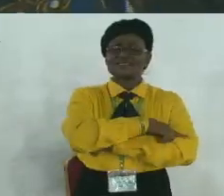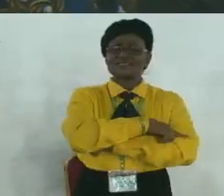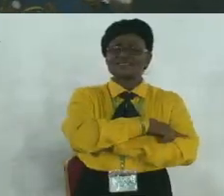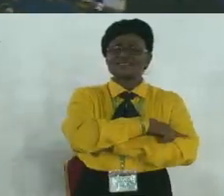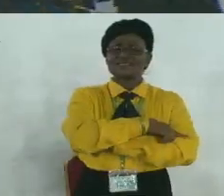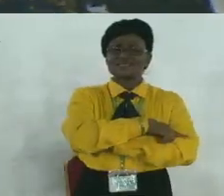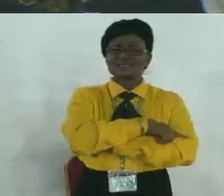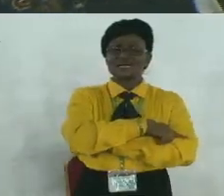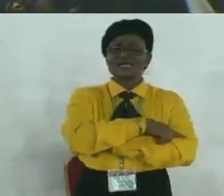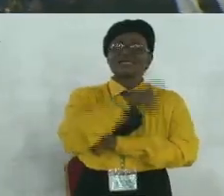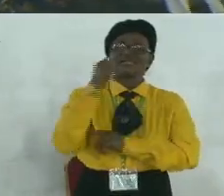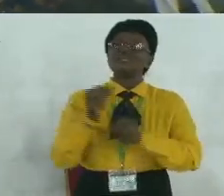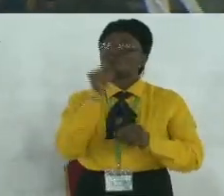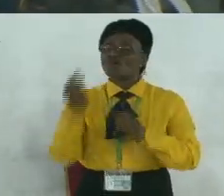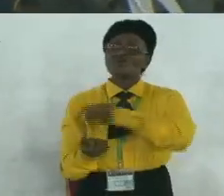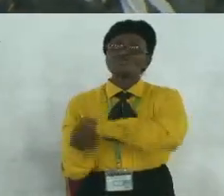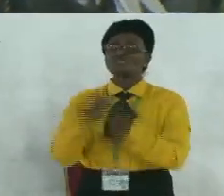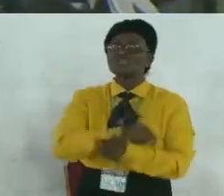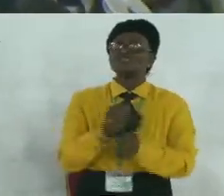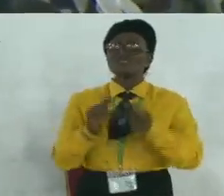the unchangeable changer.